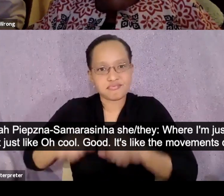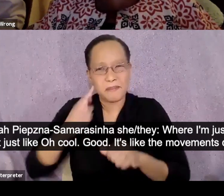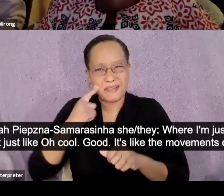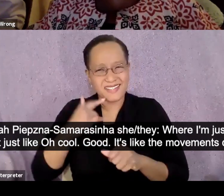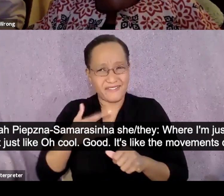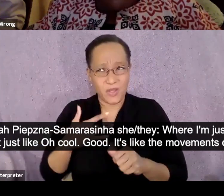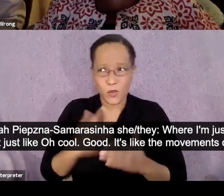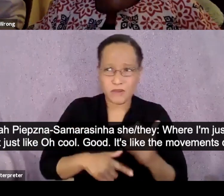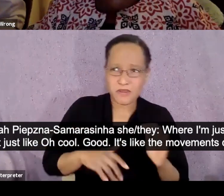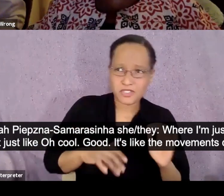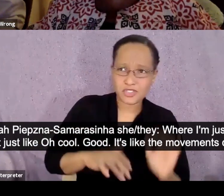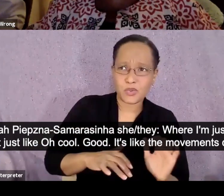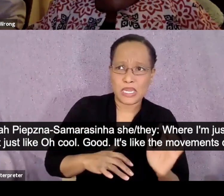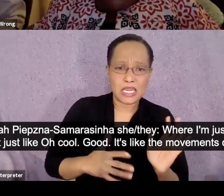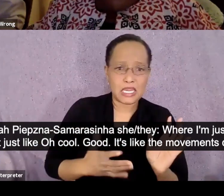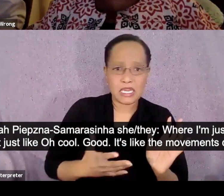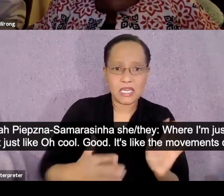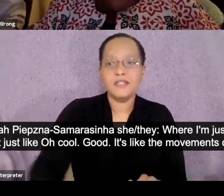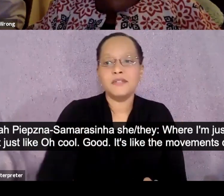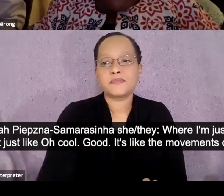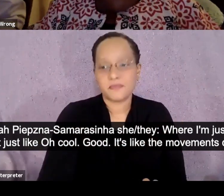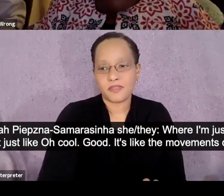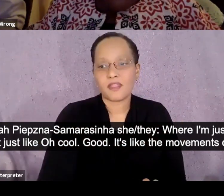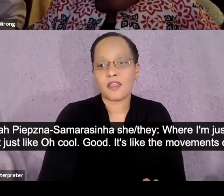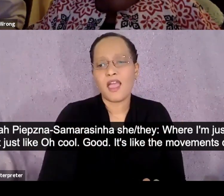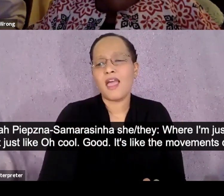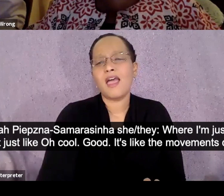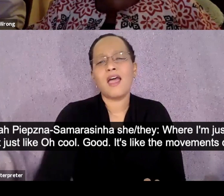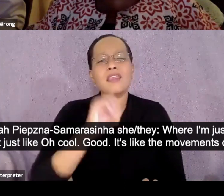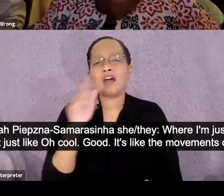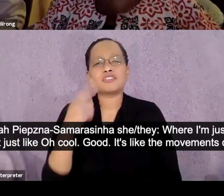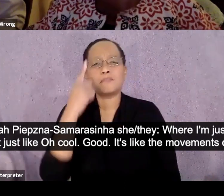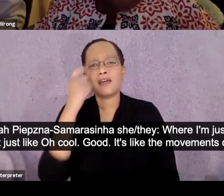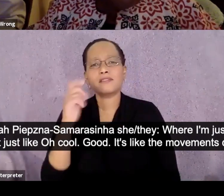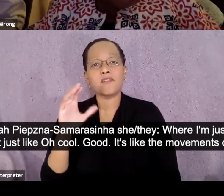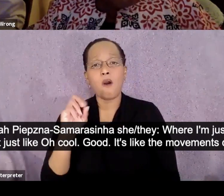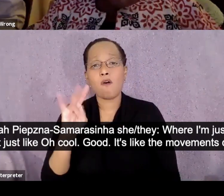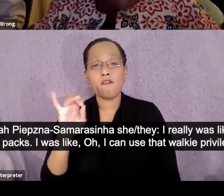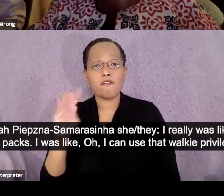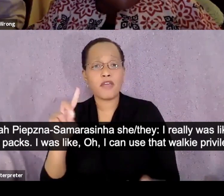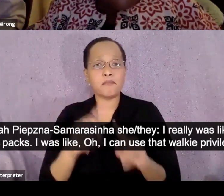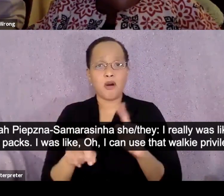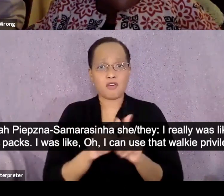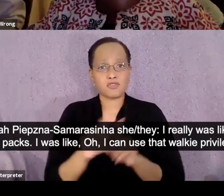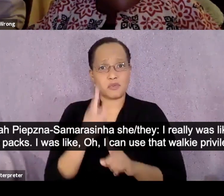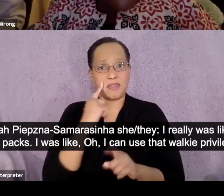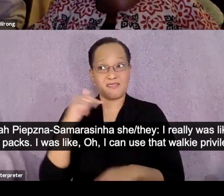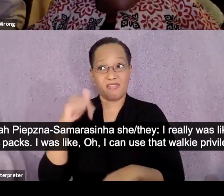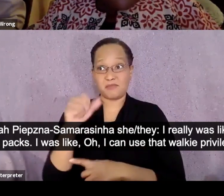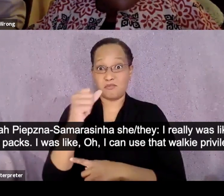what? Because, and it's not just like, oh, COVID, it's like the movement's changing and the world's changing. I really was like,